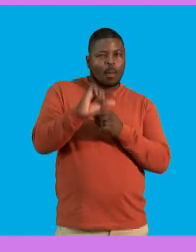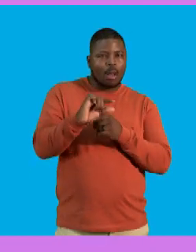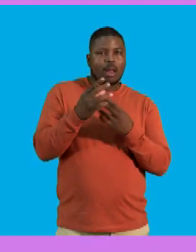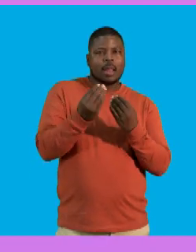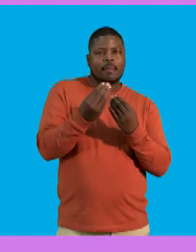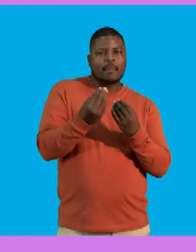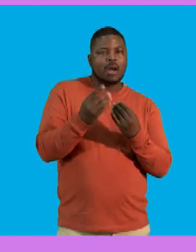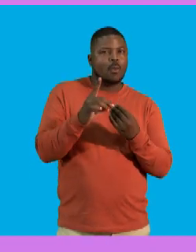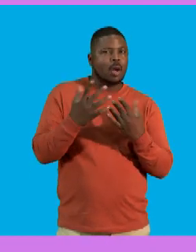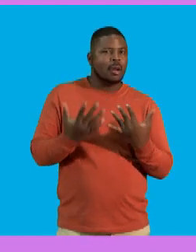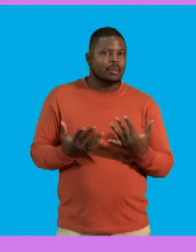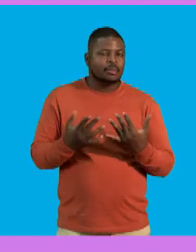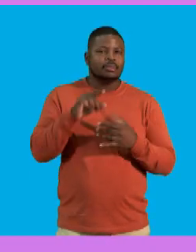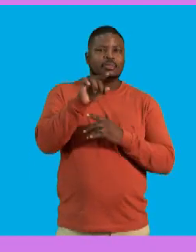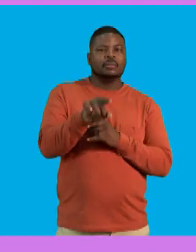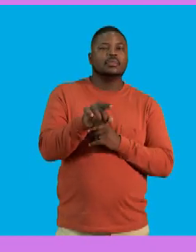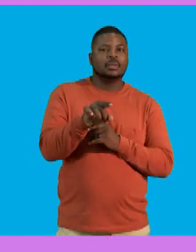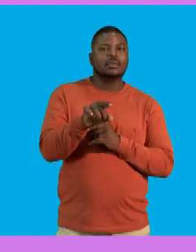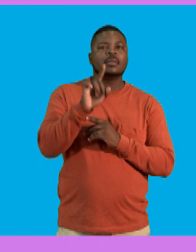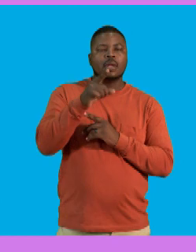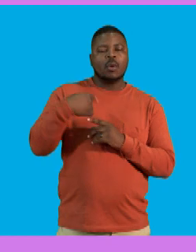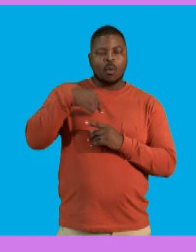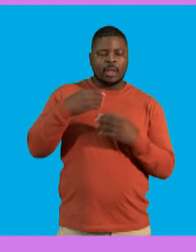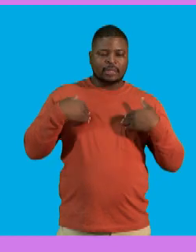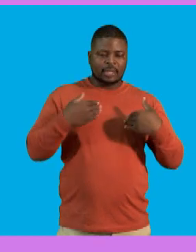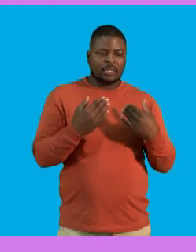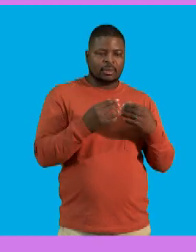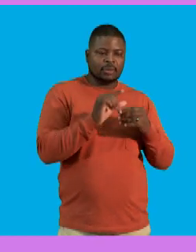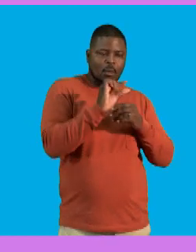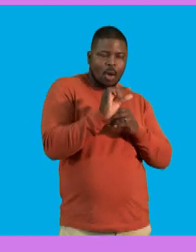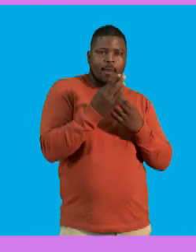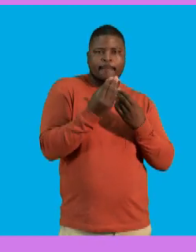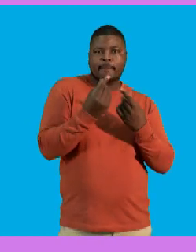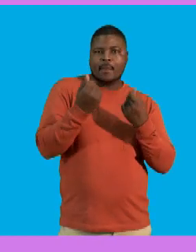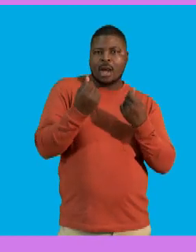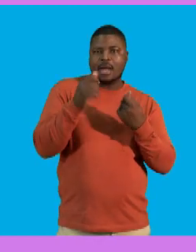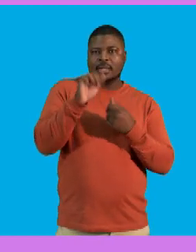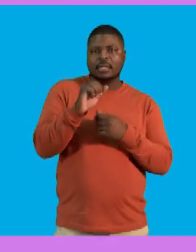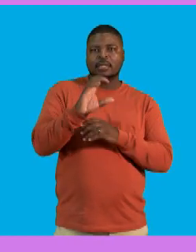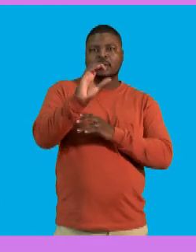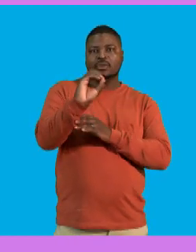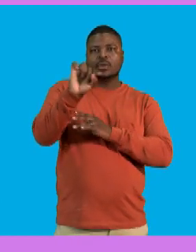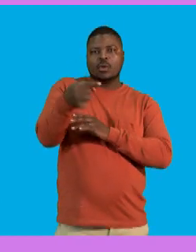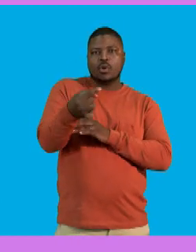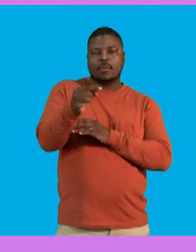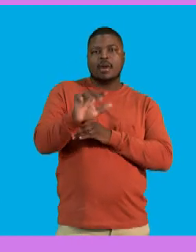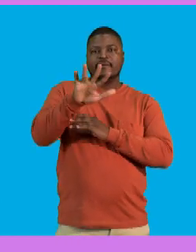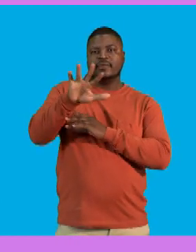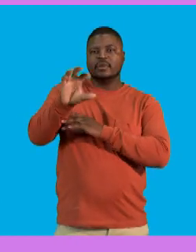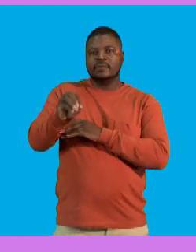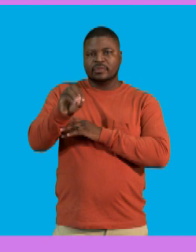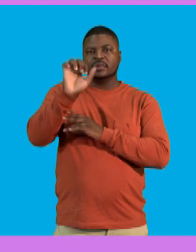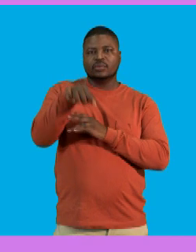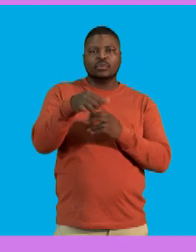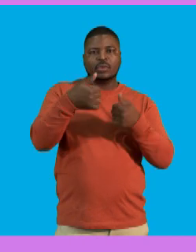And those are your smallest numbers for this particular set. Now, dealing with the type of values we have, we've got 0,5 there. We then